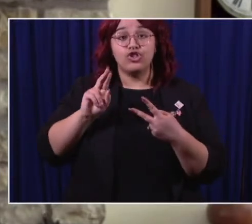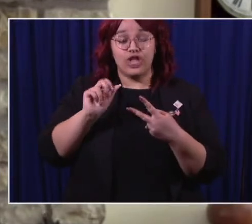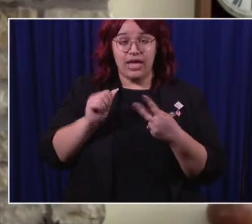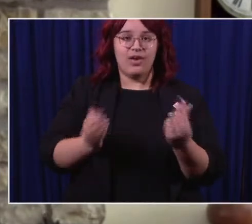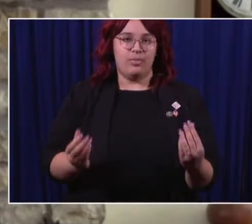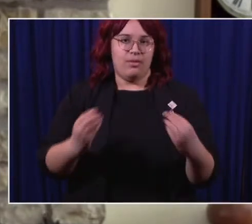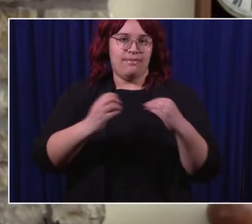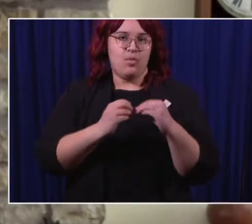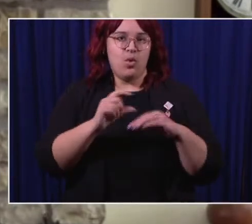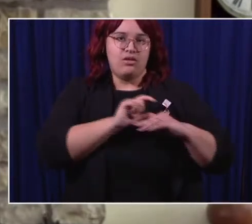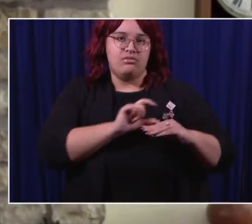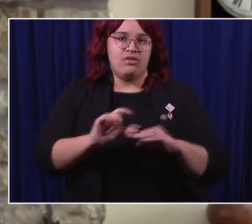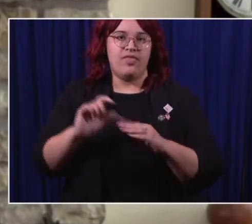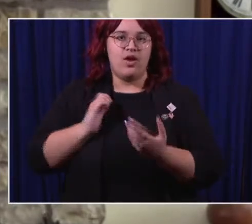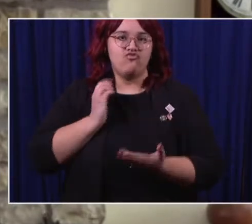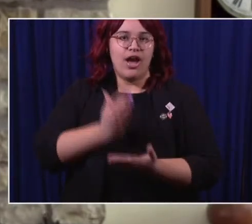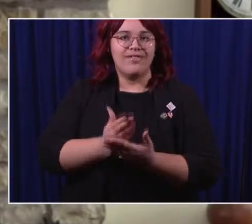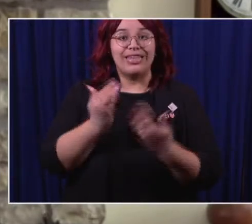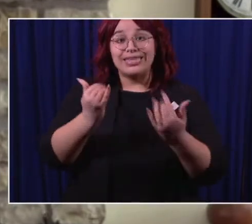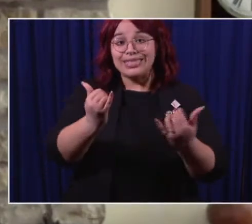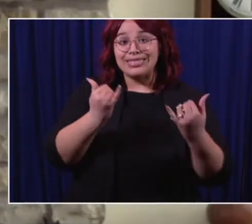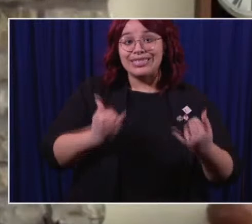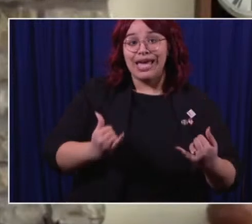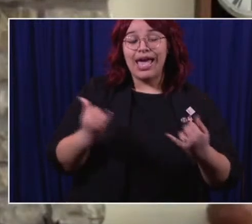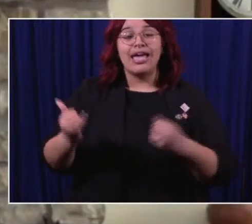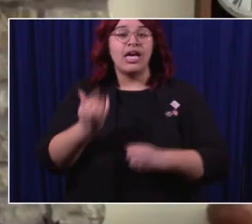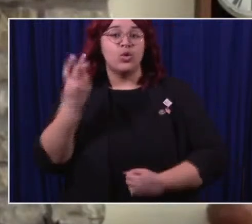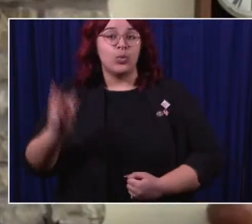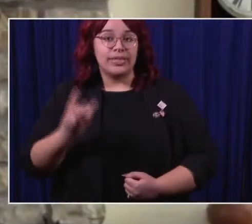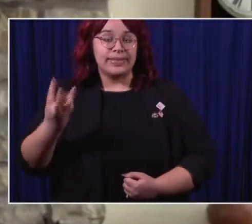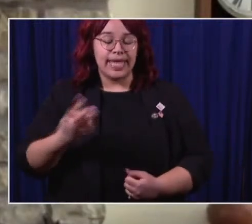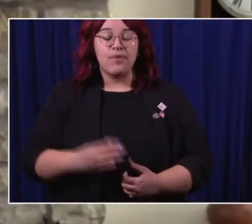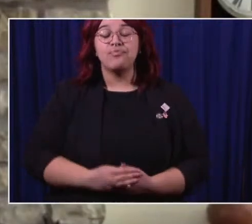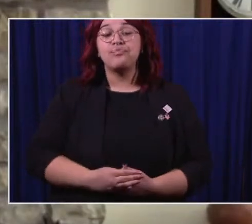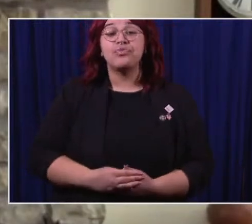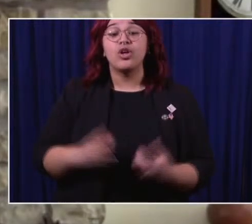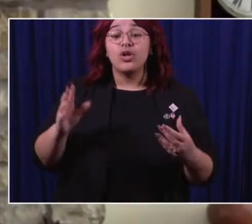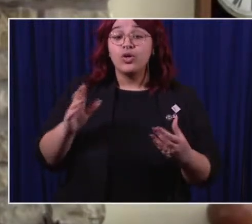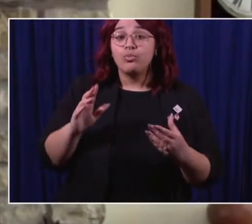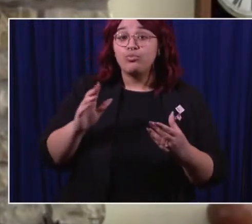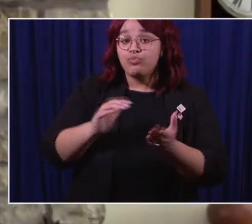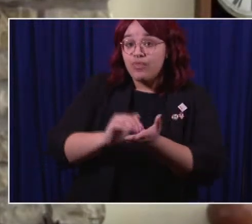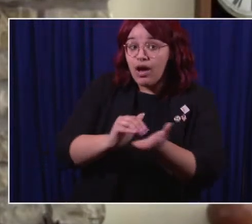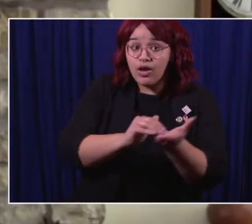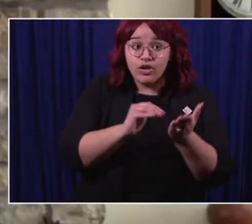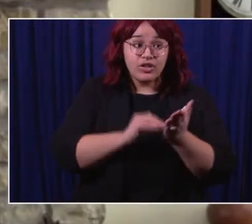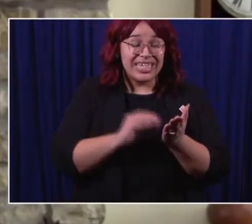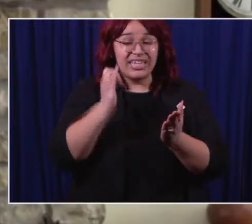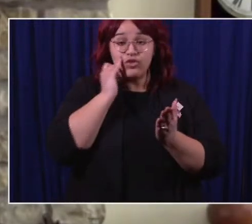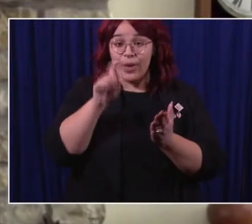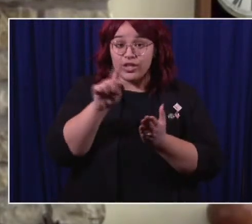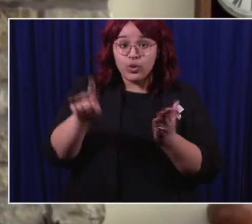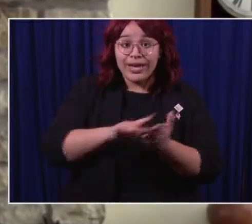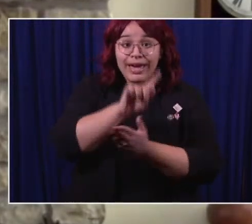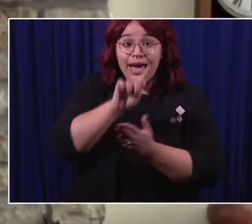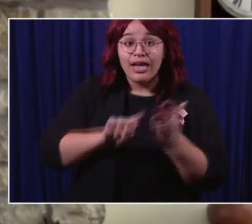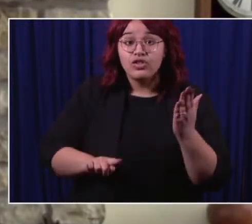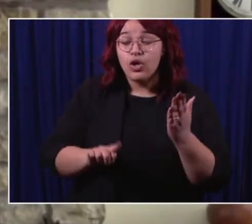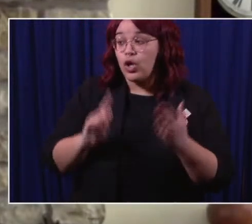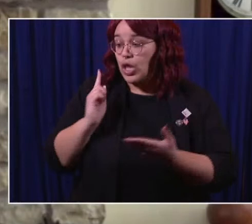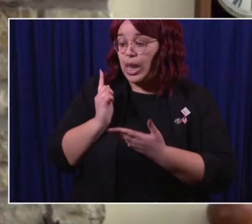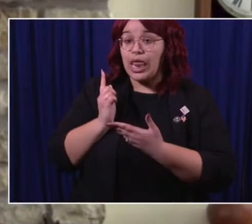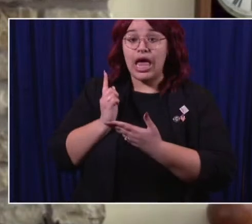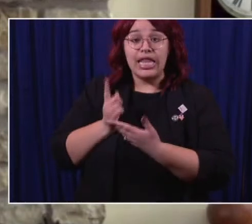and Wednesday. For those providers who canceled appointments last week, we've urged them to expand their appointment schedules, including